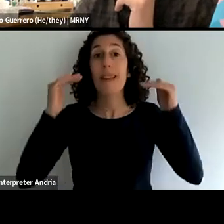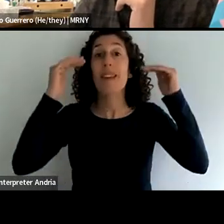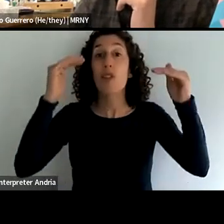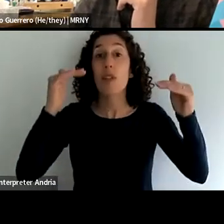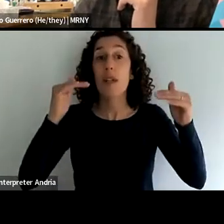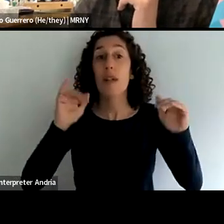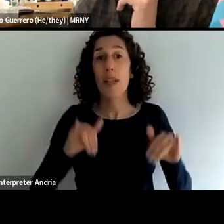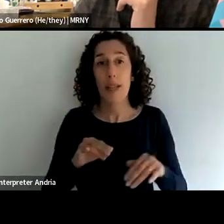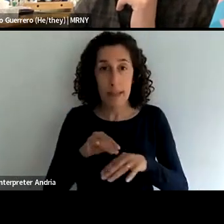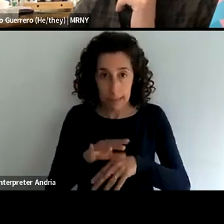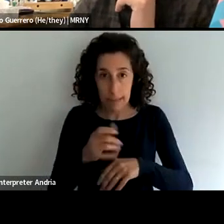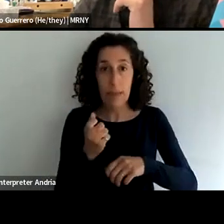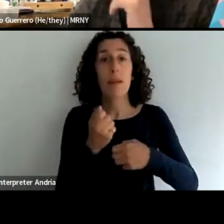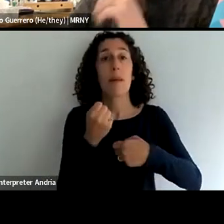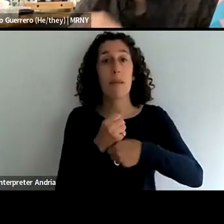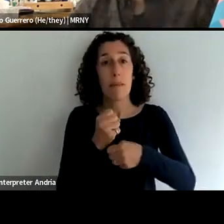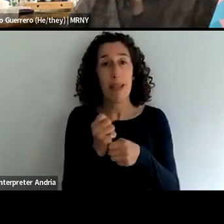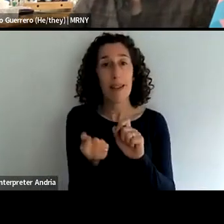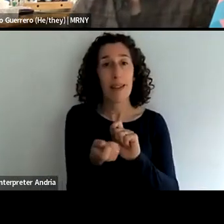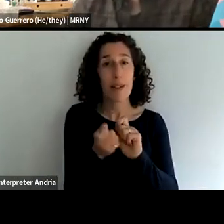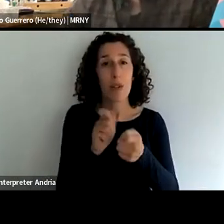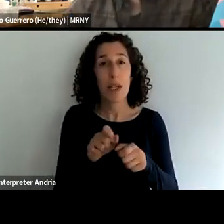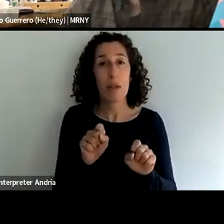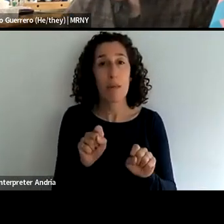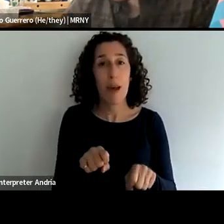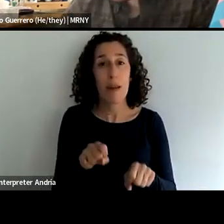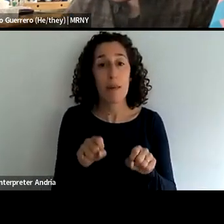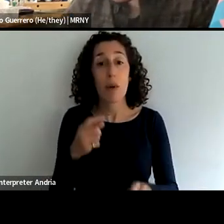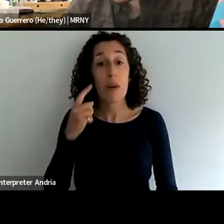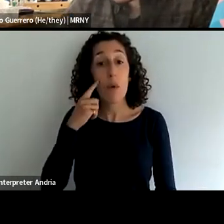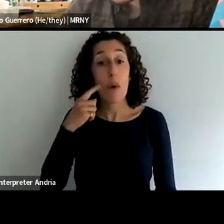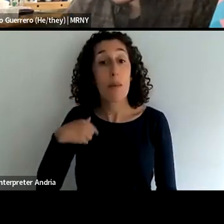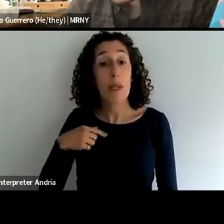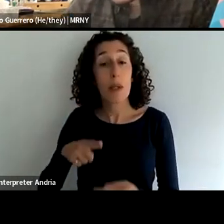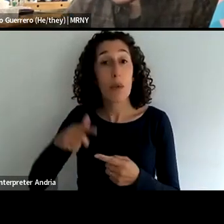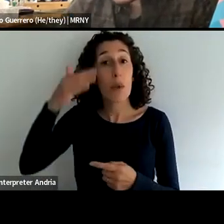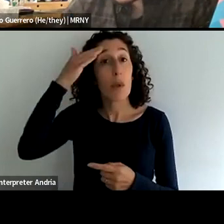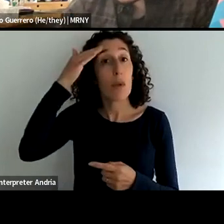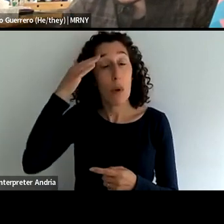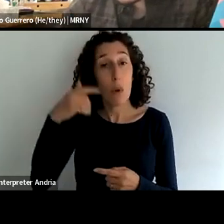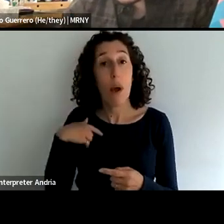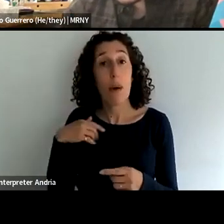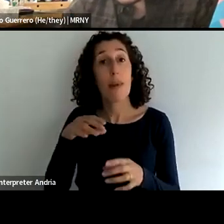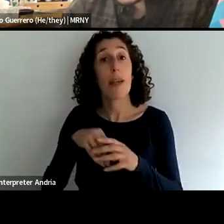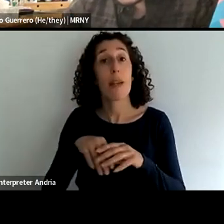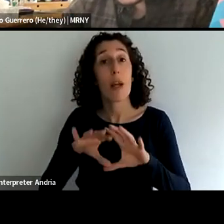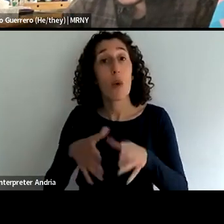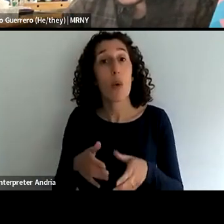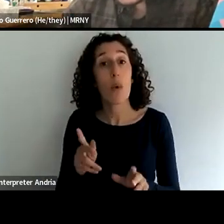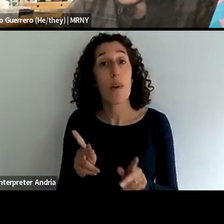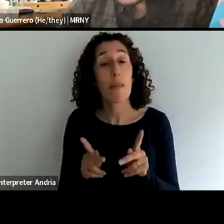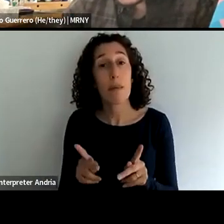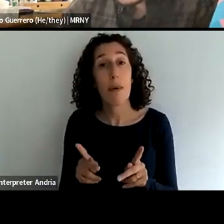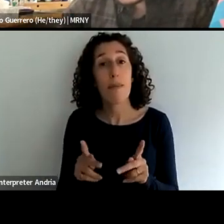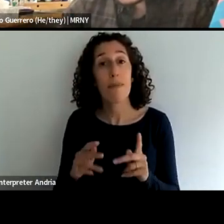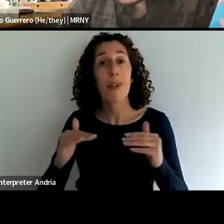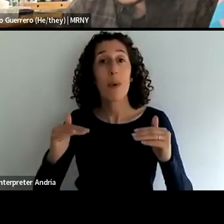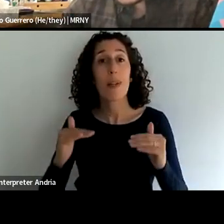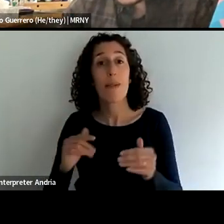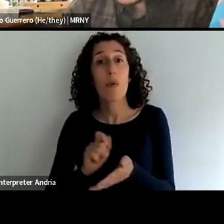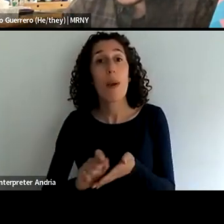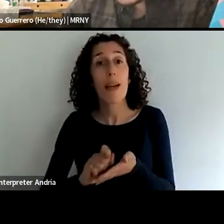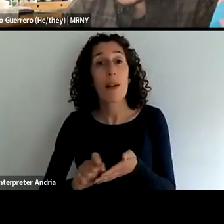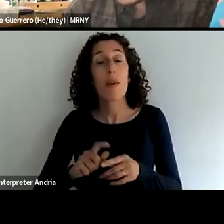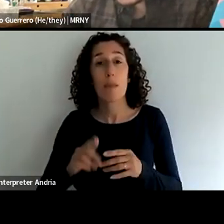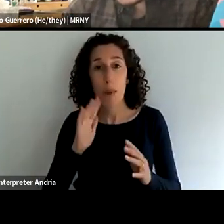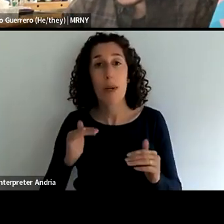change possible. So for me, to know that I'm at least in a cohort of people, many of us lower level writers who are climbing up the